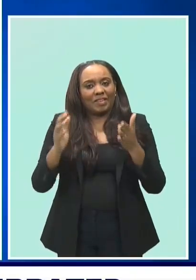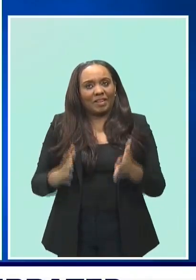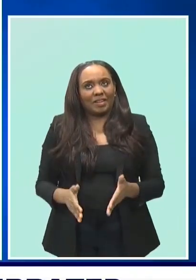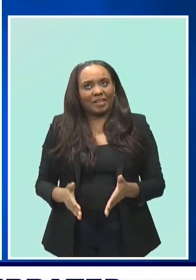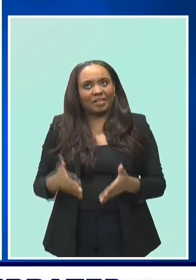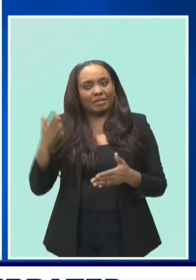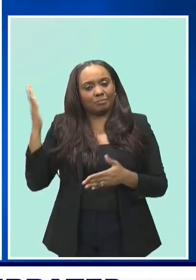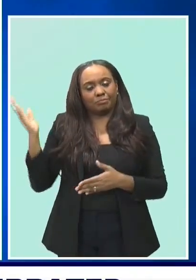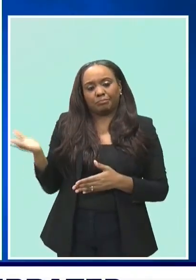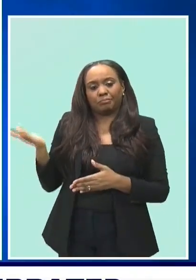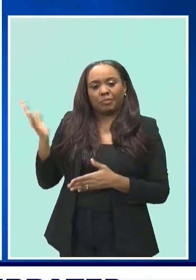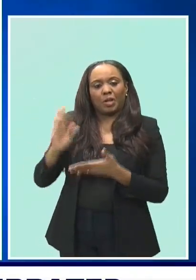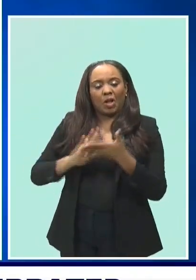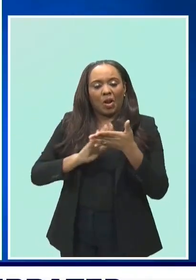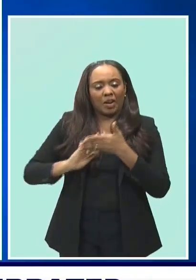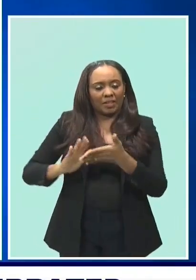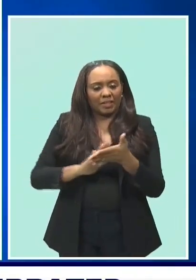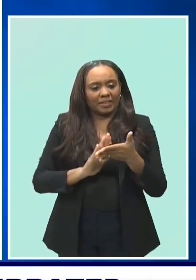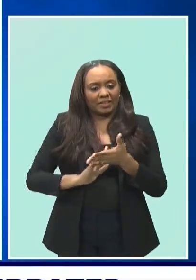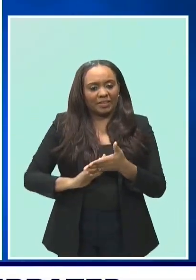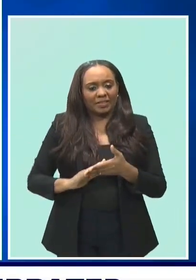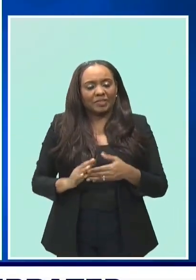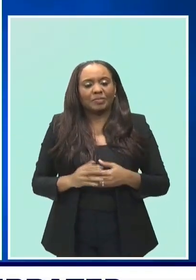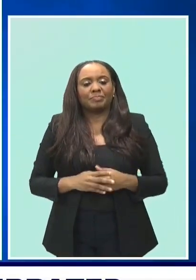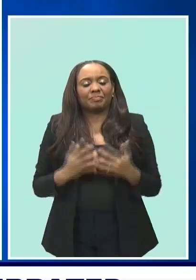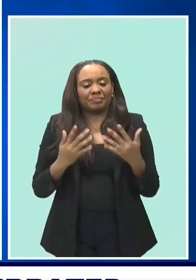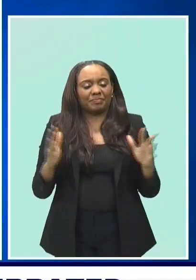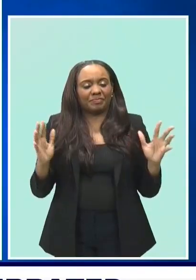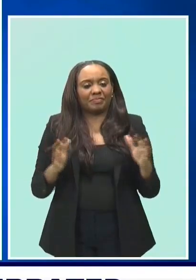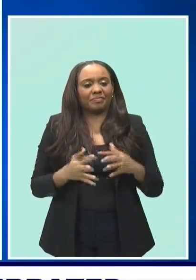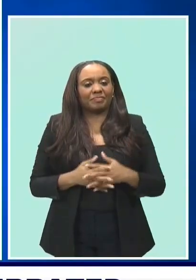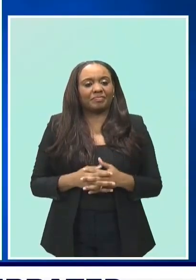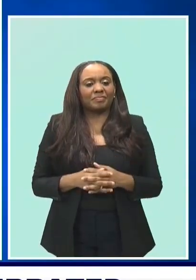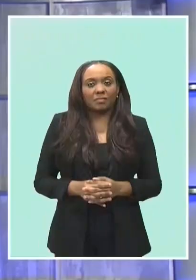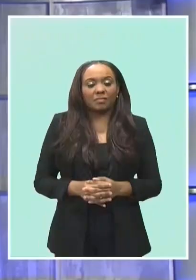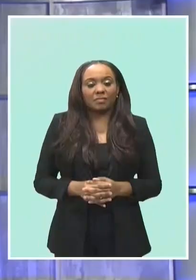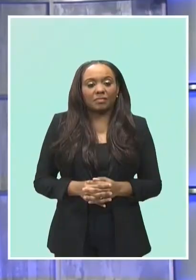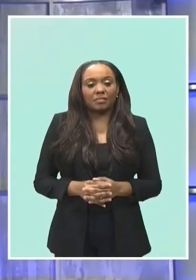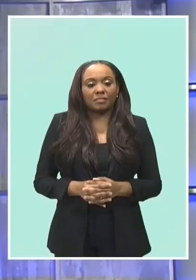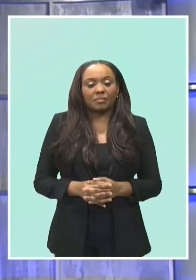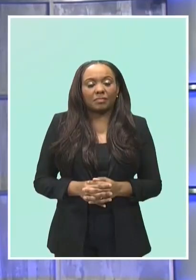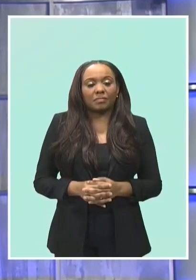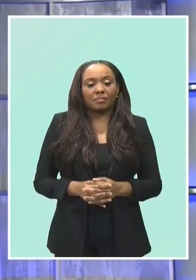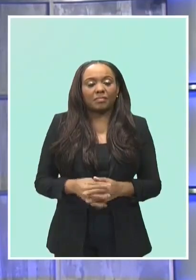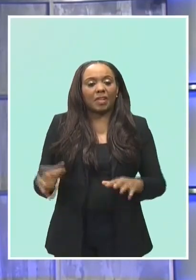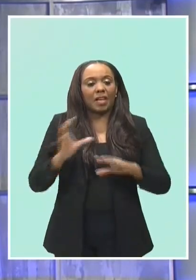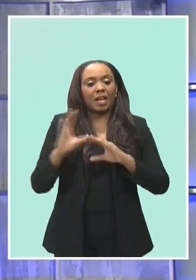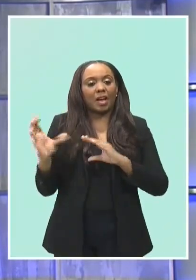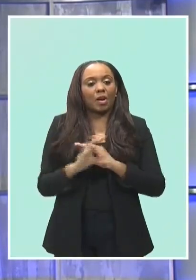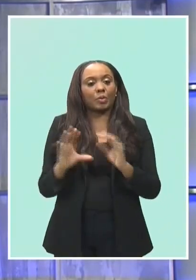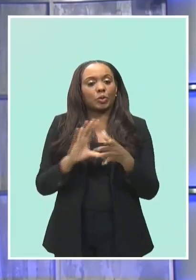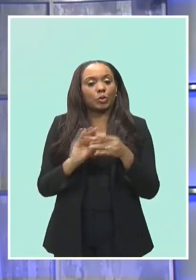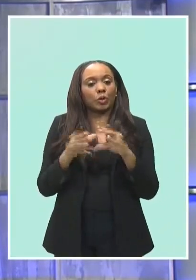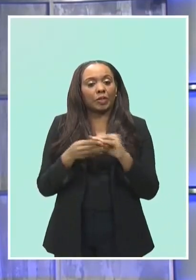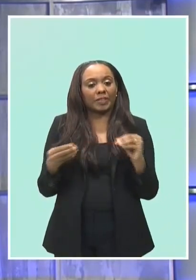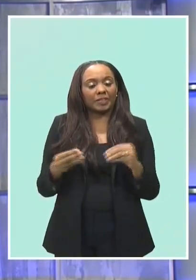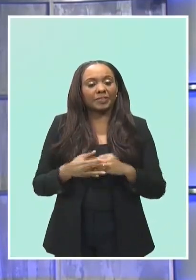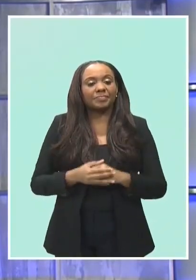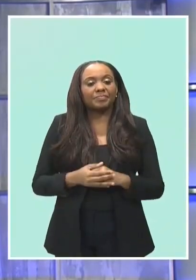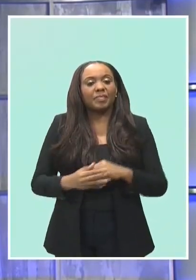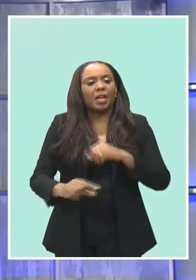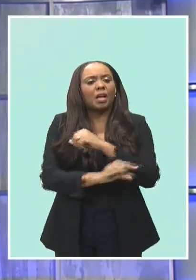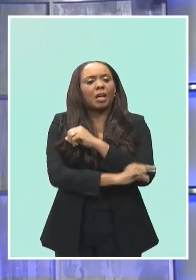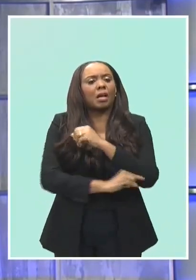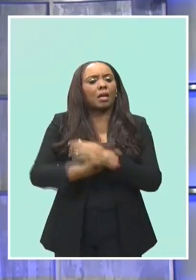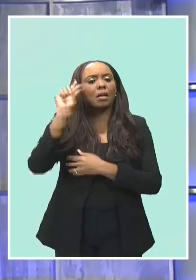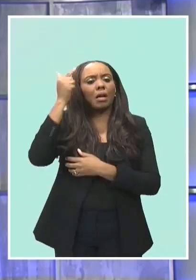Street Boys. Congratulations. Kishma Senjis, CBC News. Checking in with our regional neighbors now, the Ghana government says